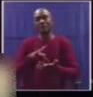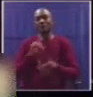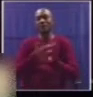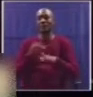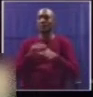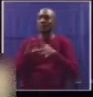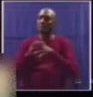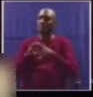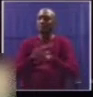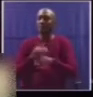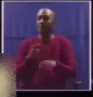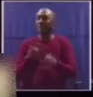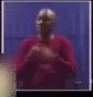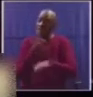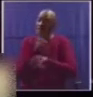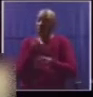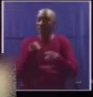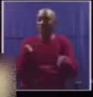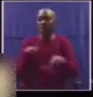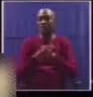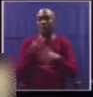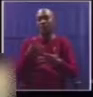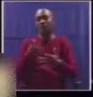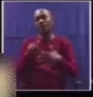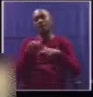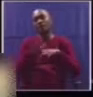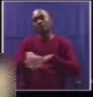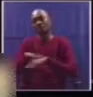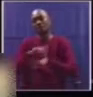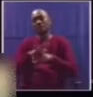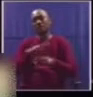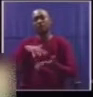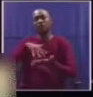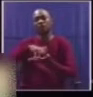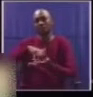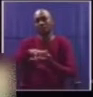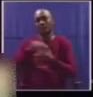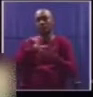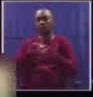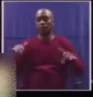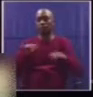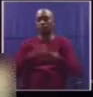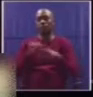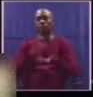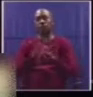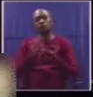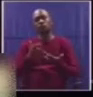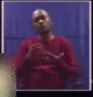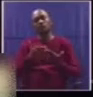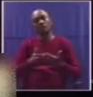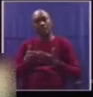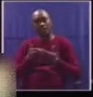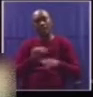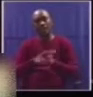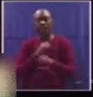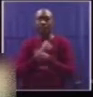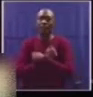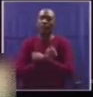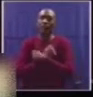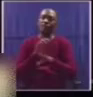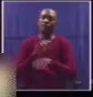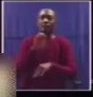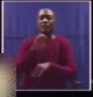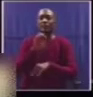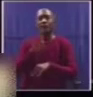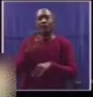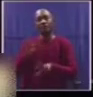Home are some of the facilities for vulnerable people that can attest to the care and the love of the EFF for the abandoned and neglected